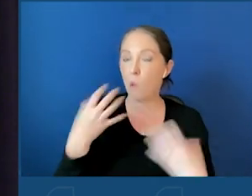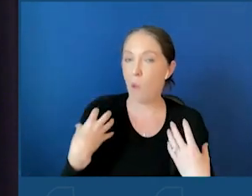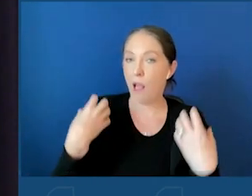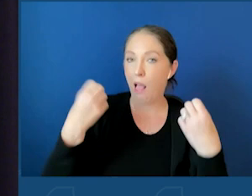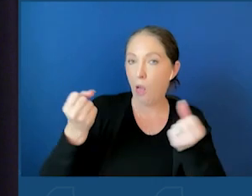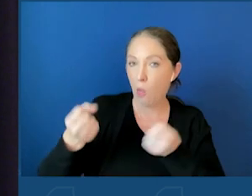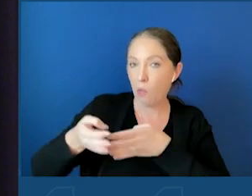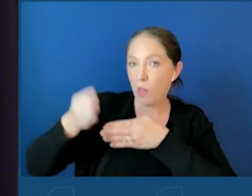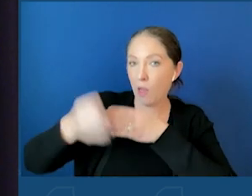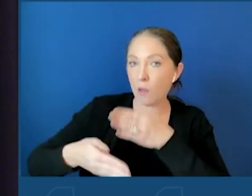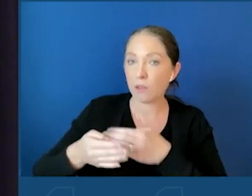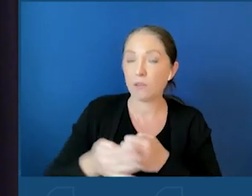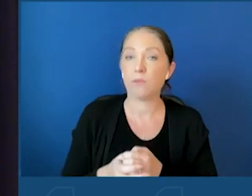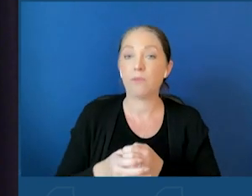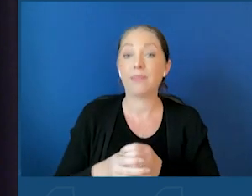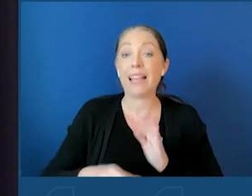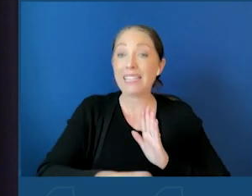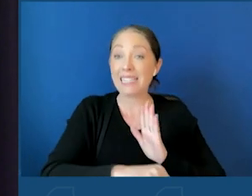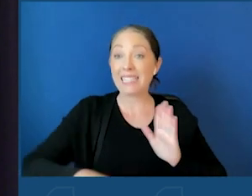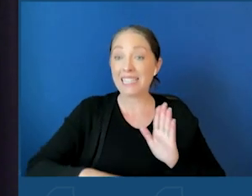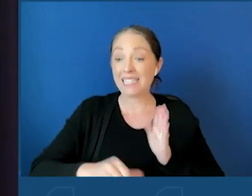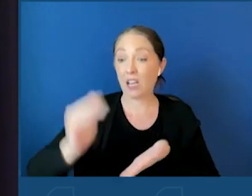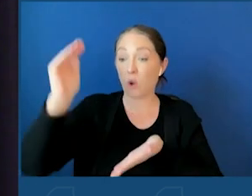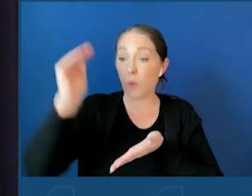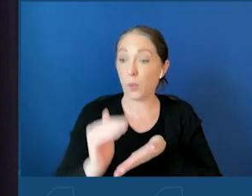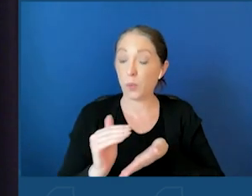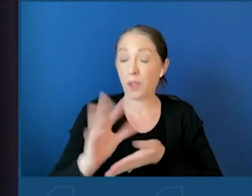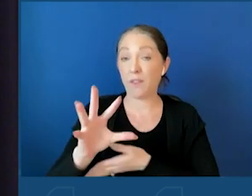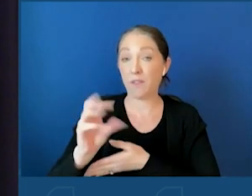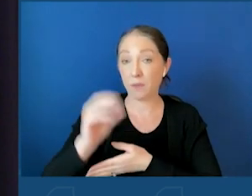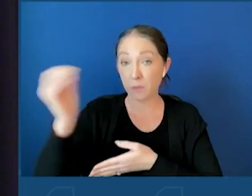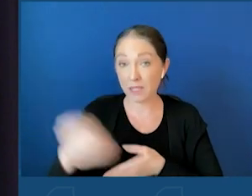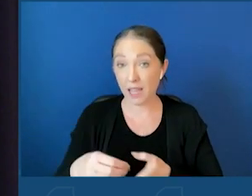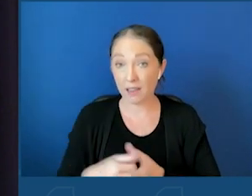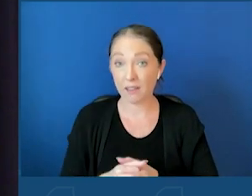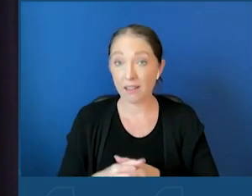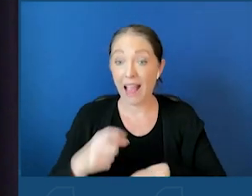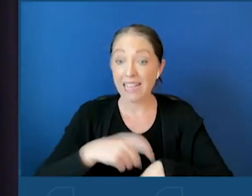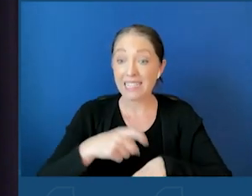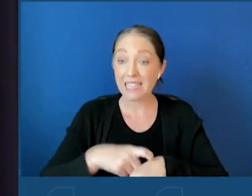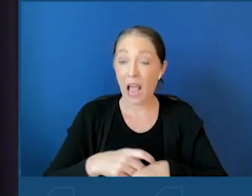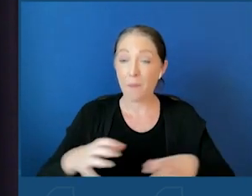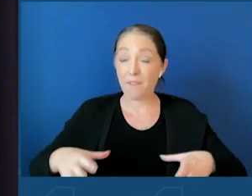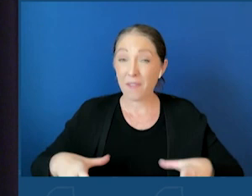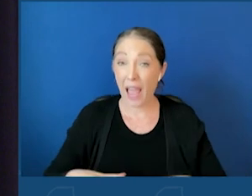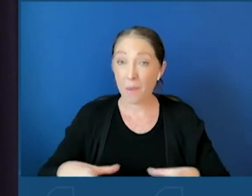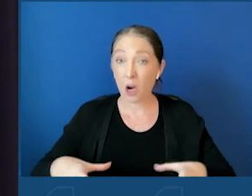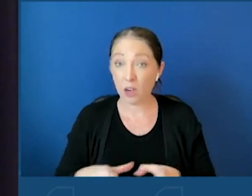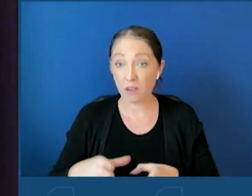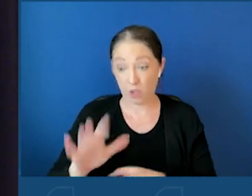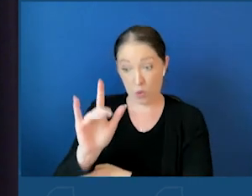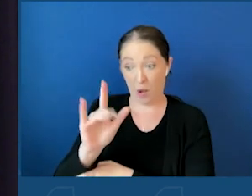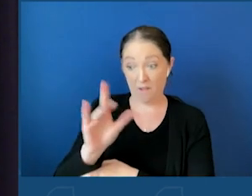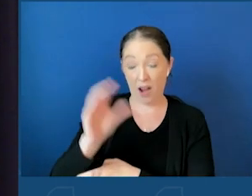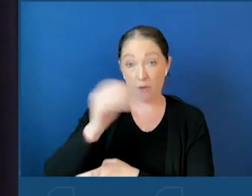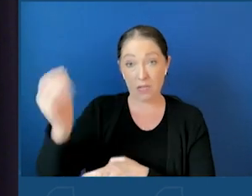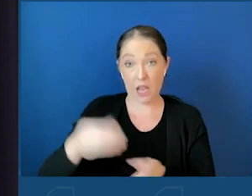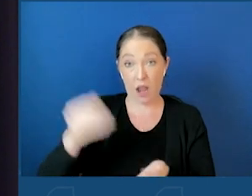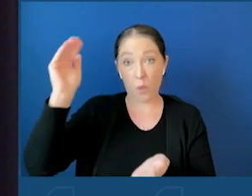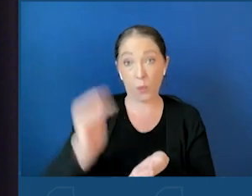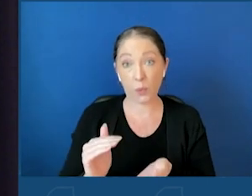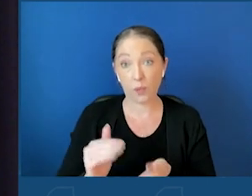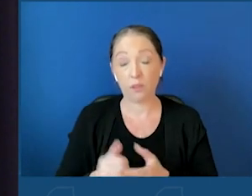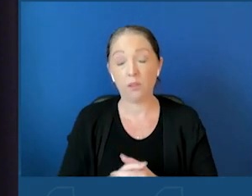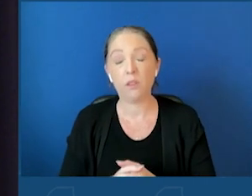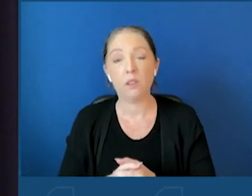rate of cesarean sections by 50%, reducing the time of labor by 25%, and ultimately creating